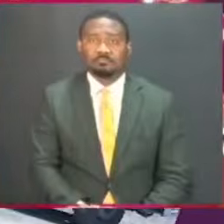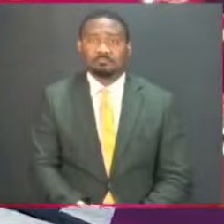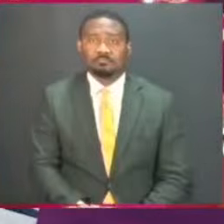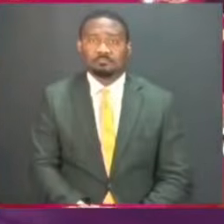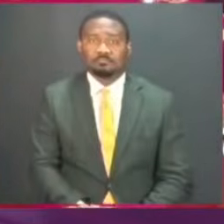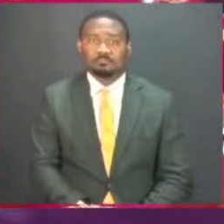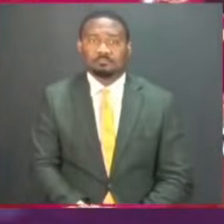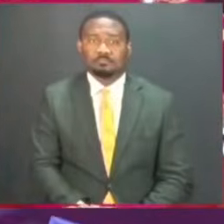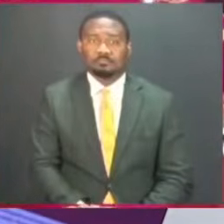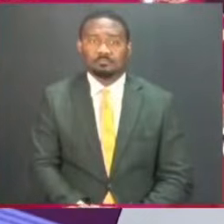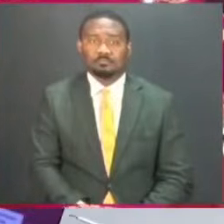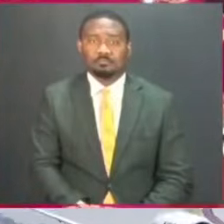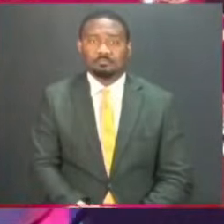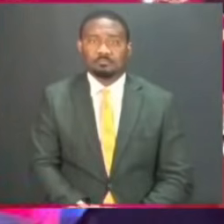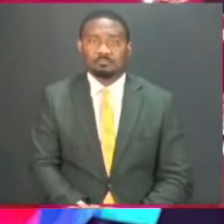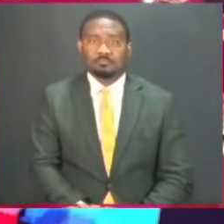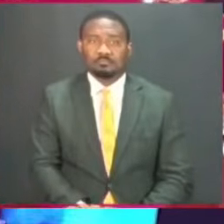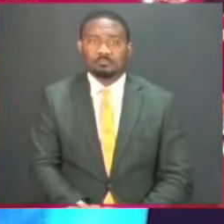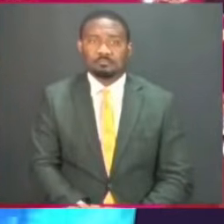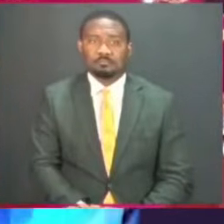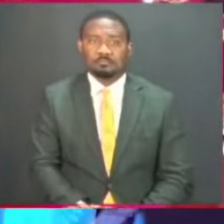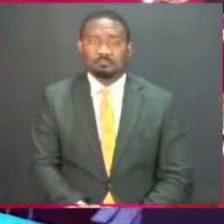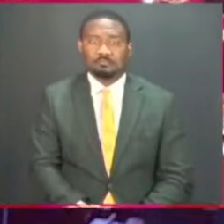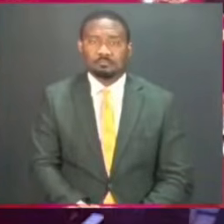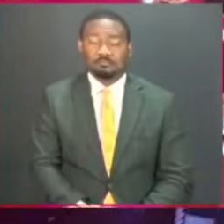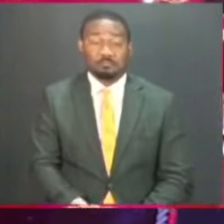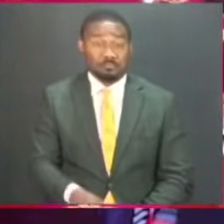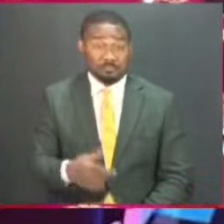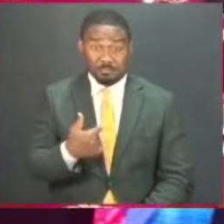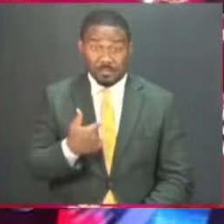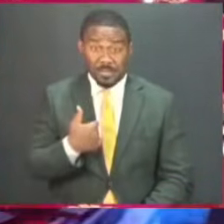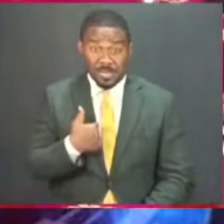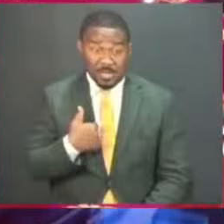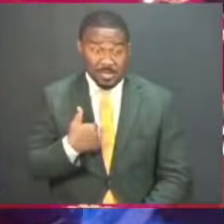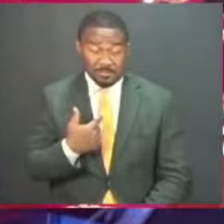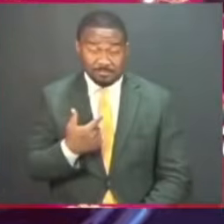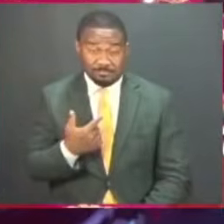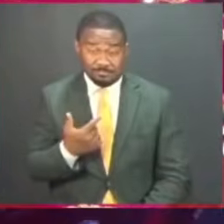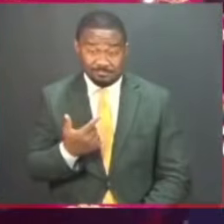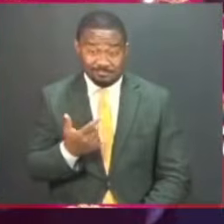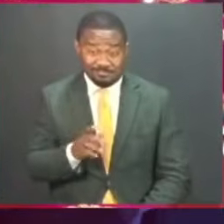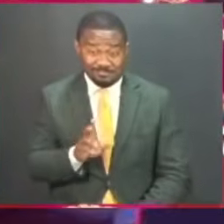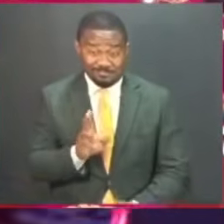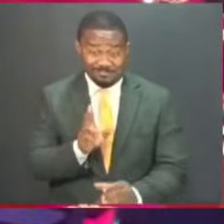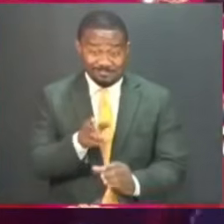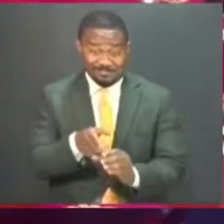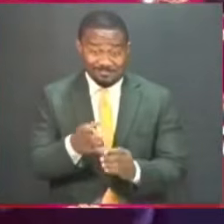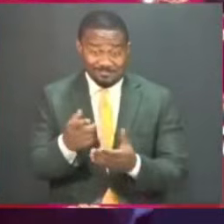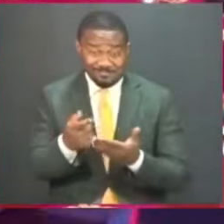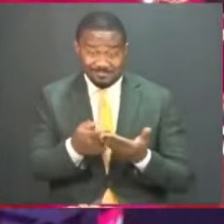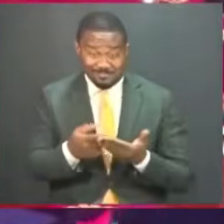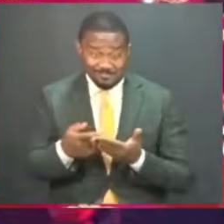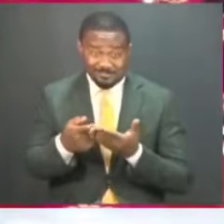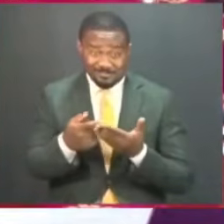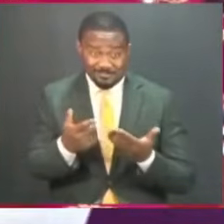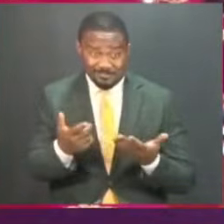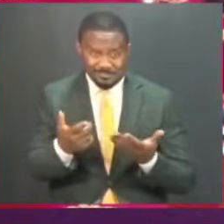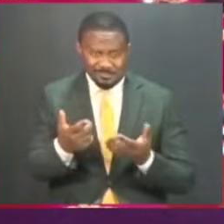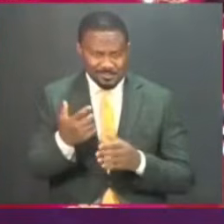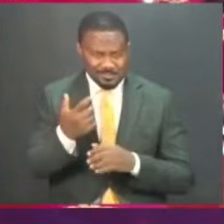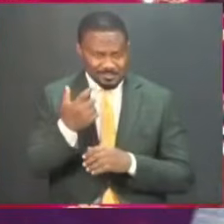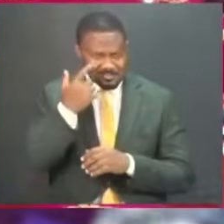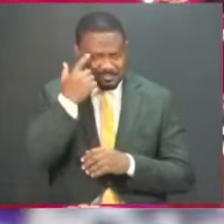Well, I was not part of the discussion, but I thought tomorrow will be too